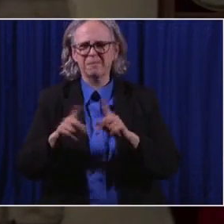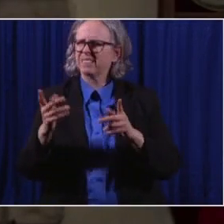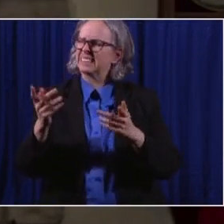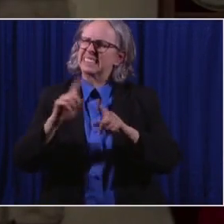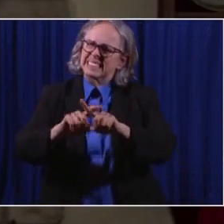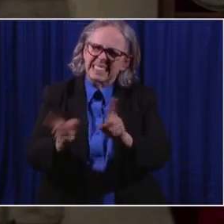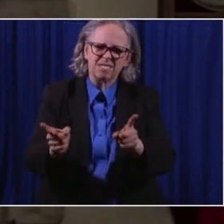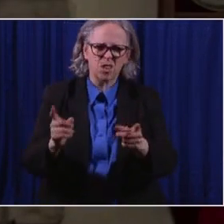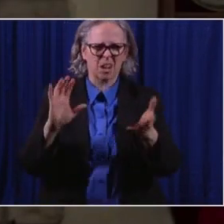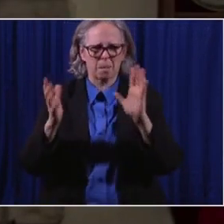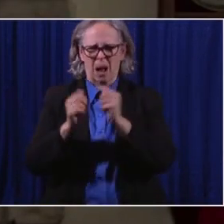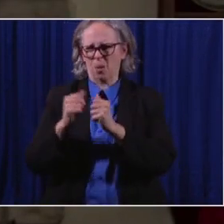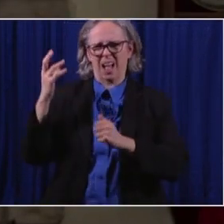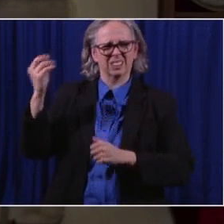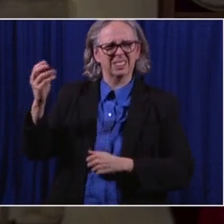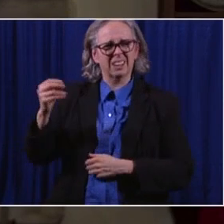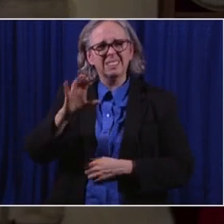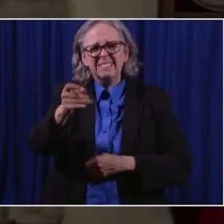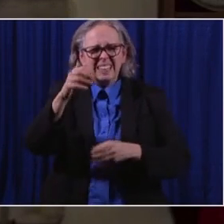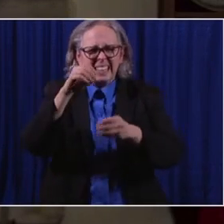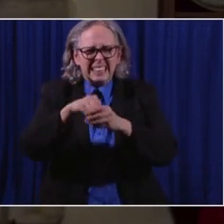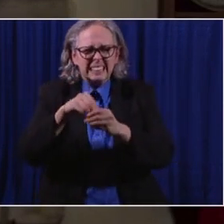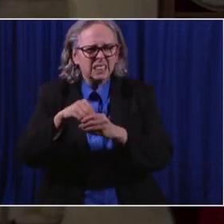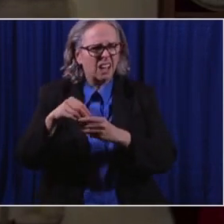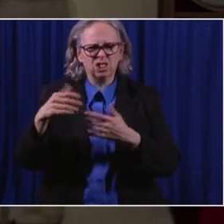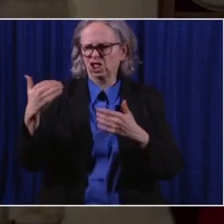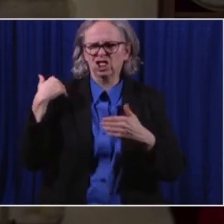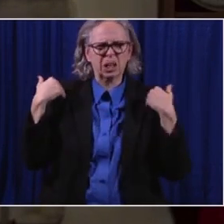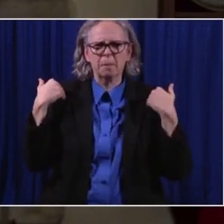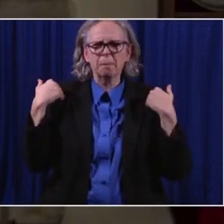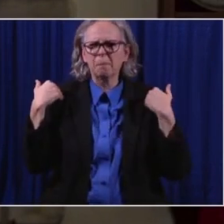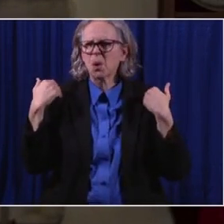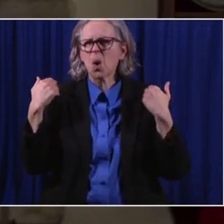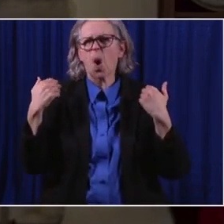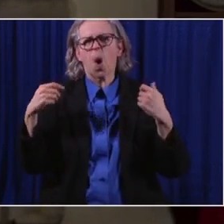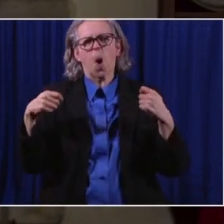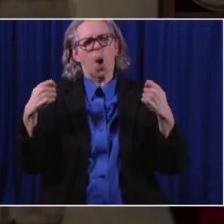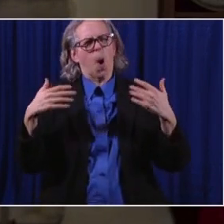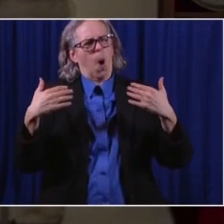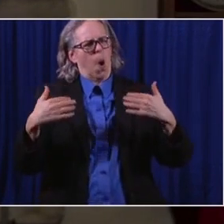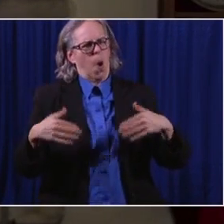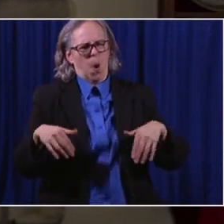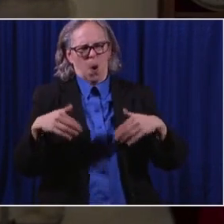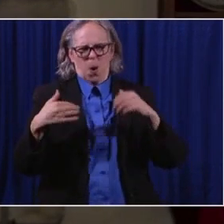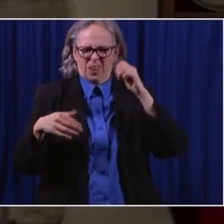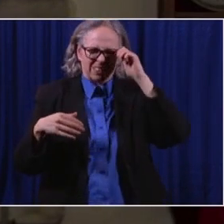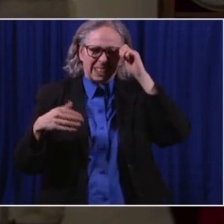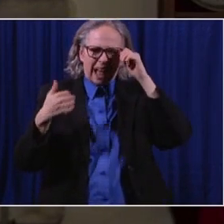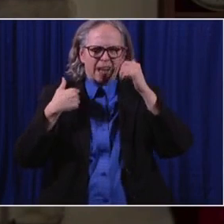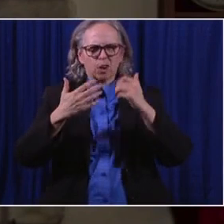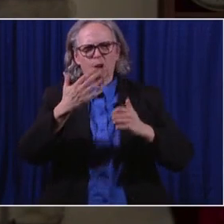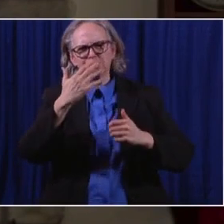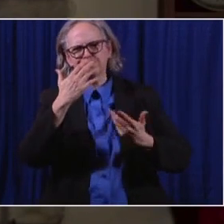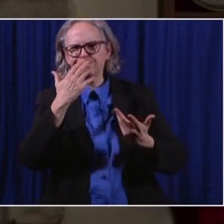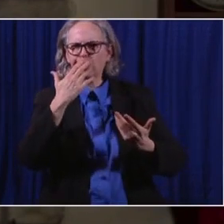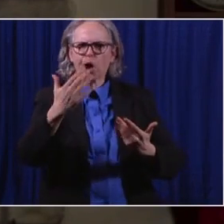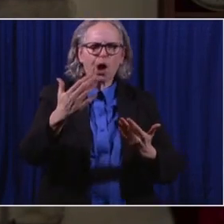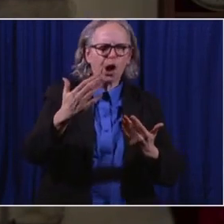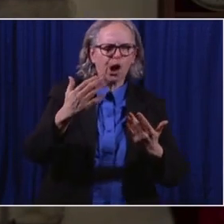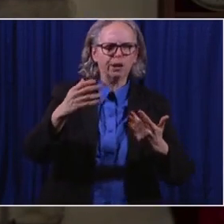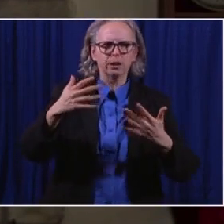inside a gym that was not built with the most up-to-date ventilation. We